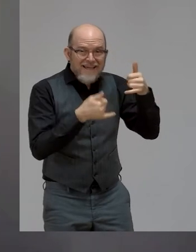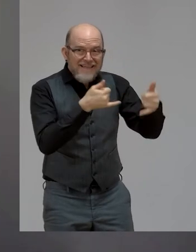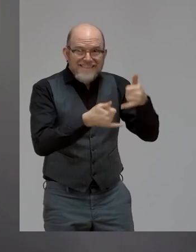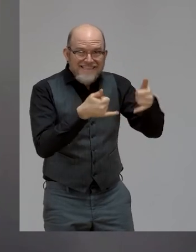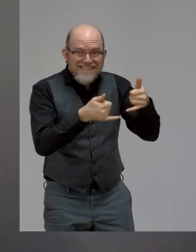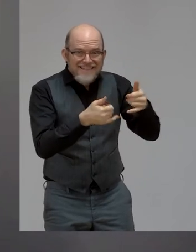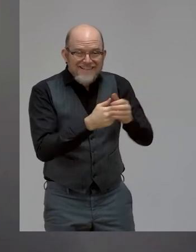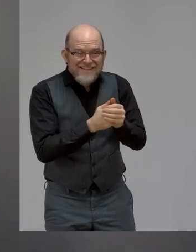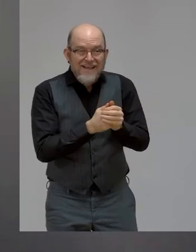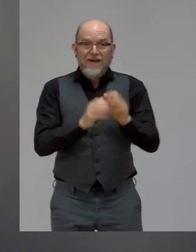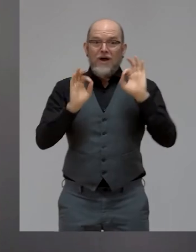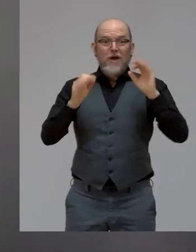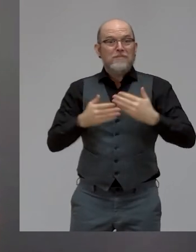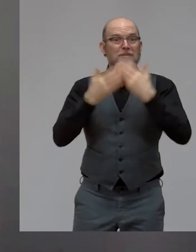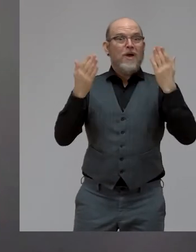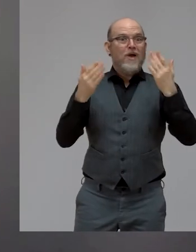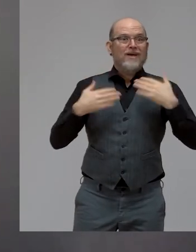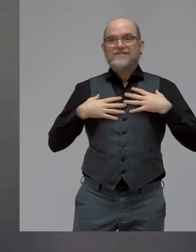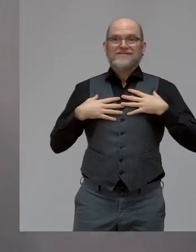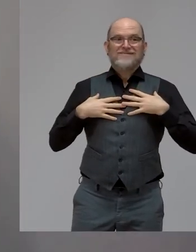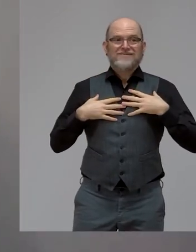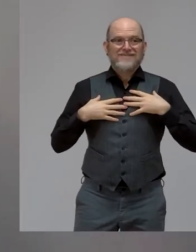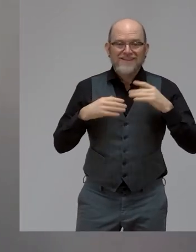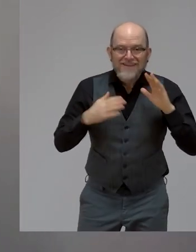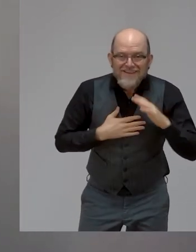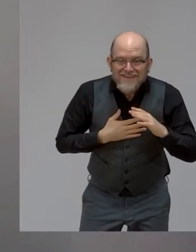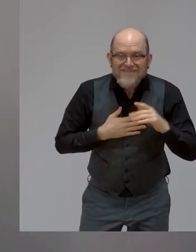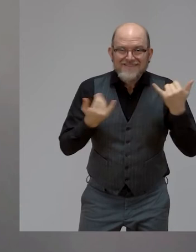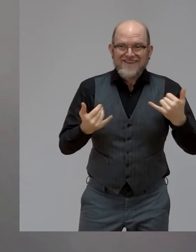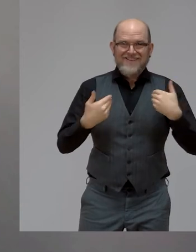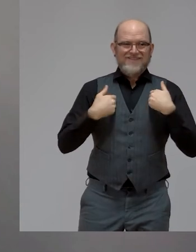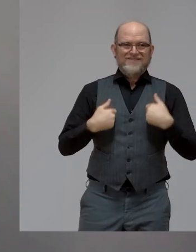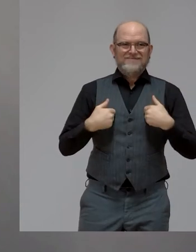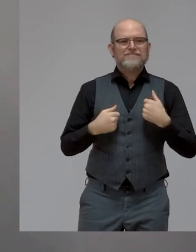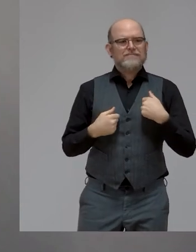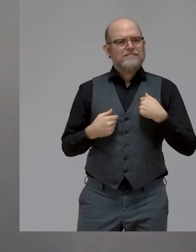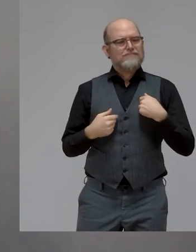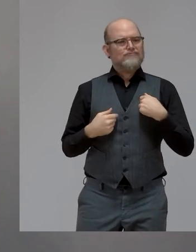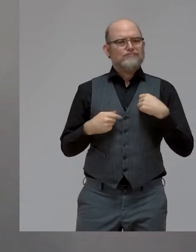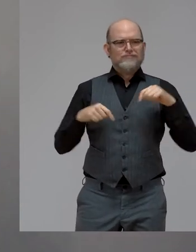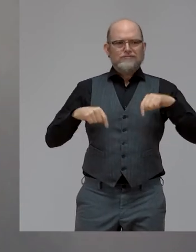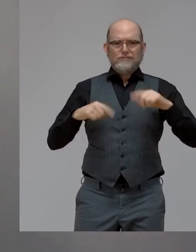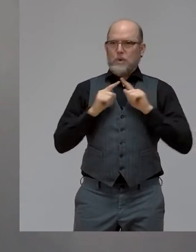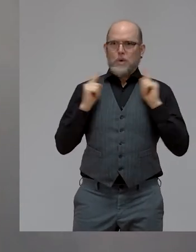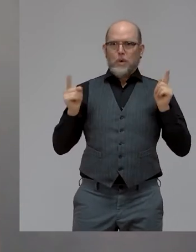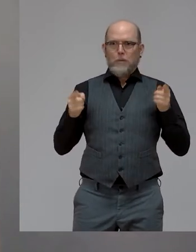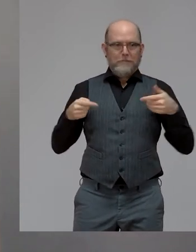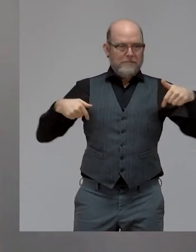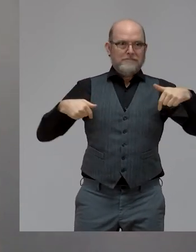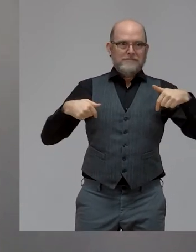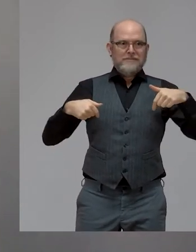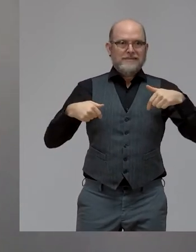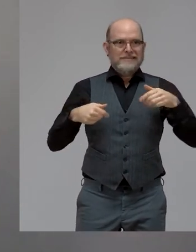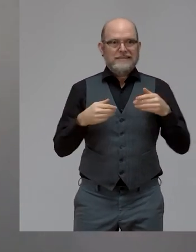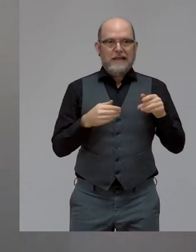Good morning, good morning, good morning, everyone. From my room beside a washing machine here